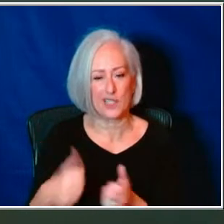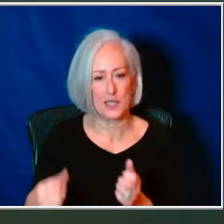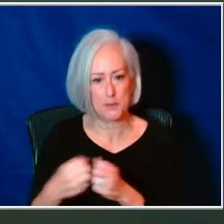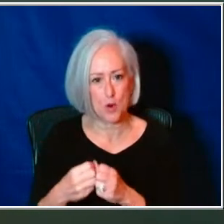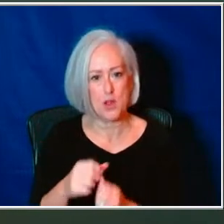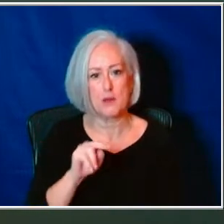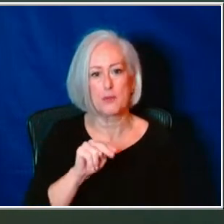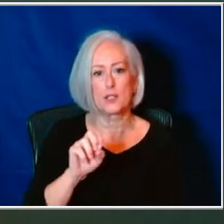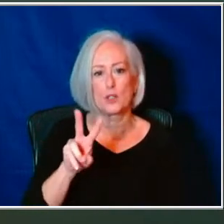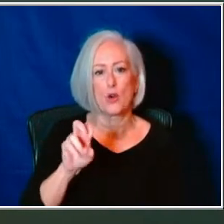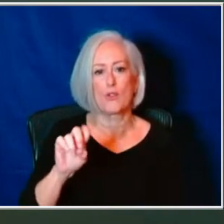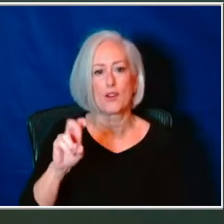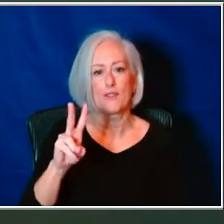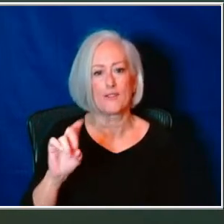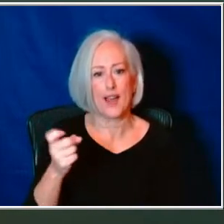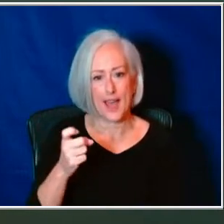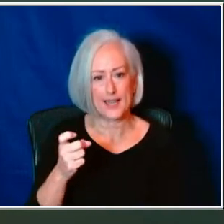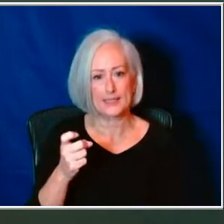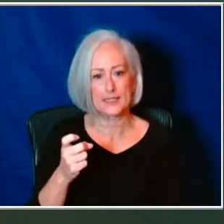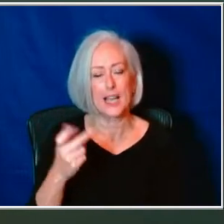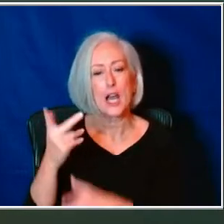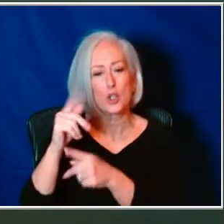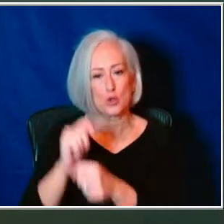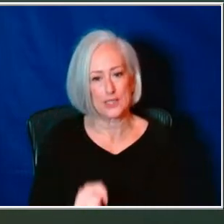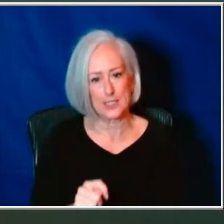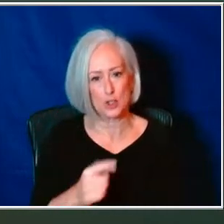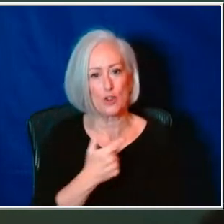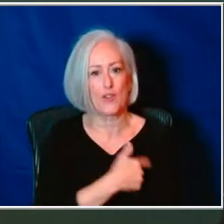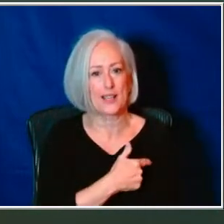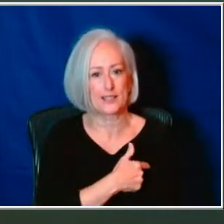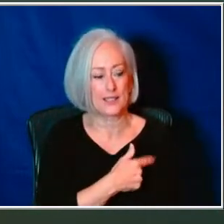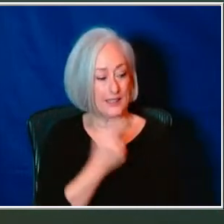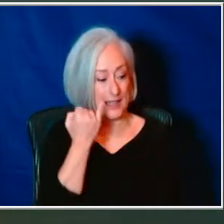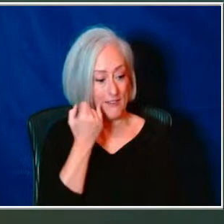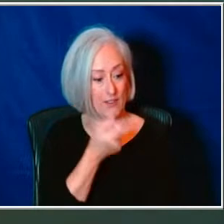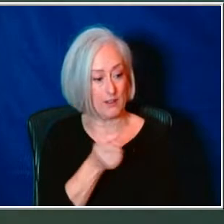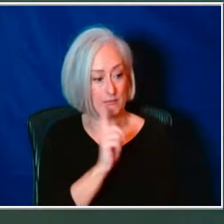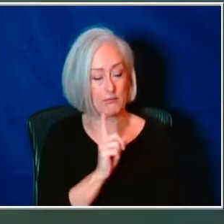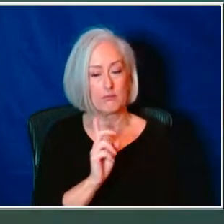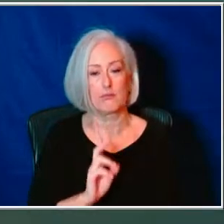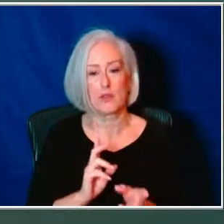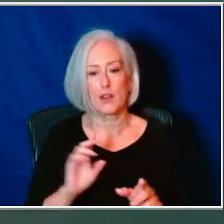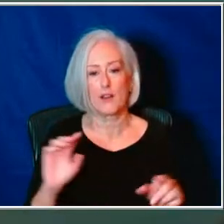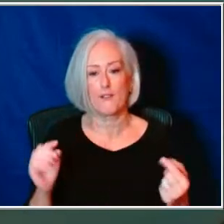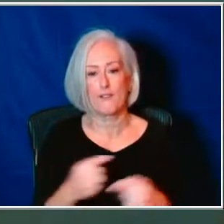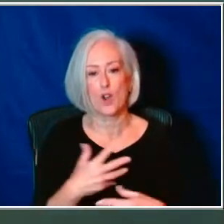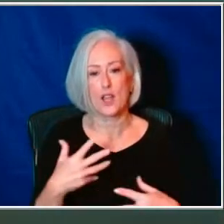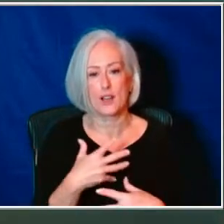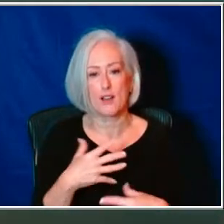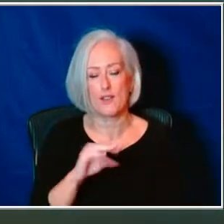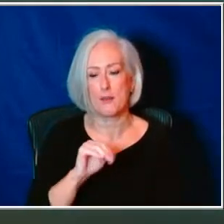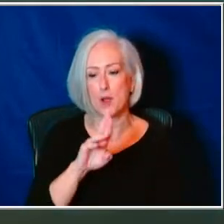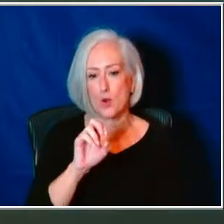highly thought of, and it's a very traditional vaccine. For people who may be afraid of mRNA, you don't need to be afraid of mRNA.